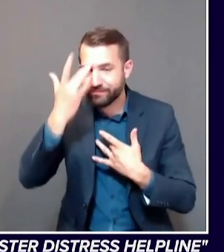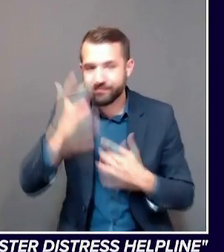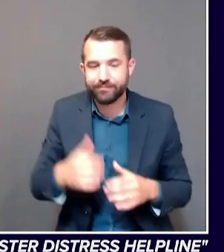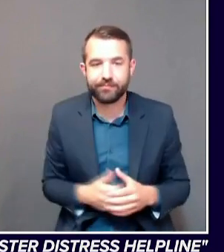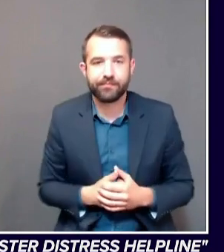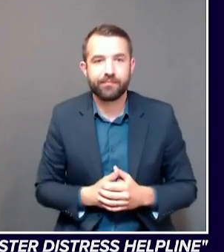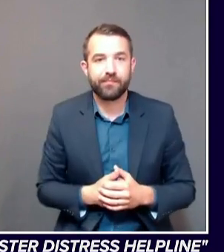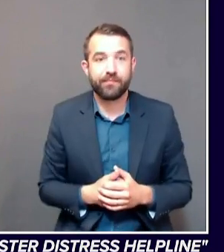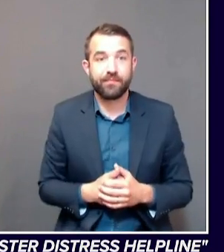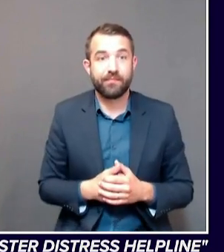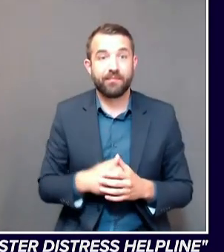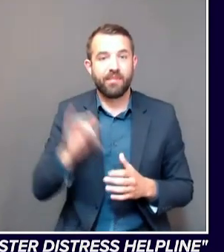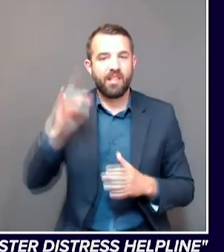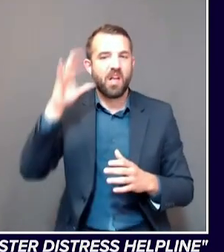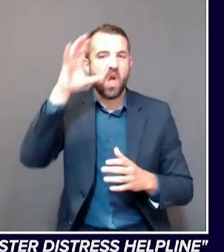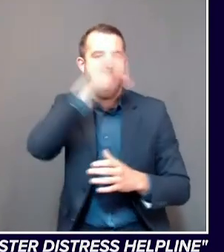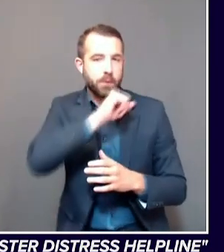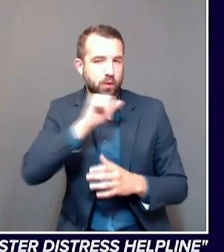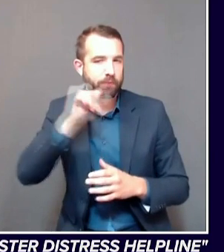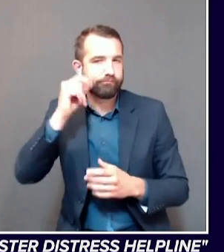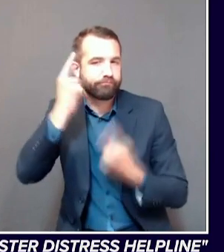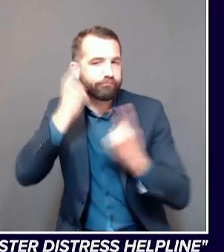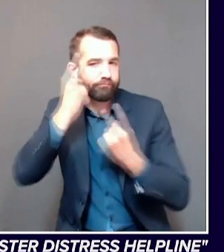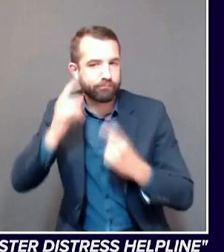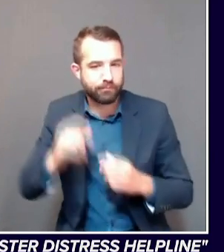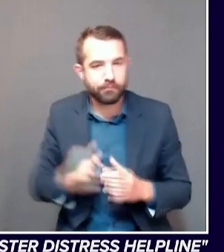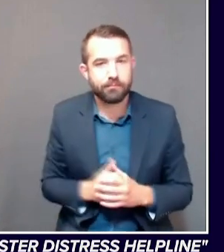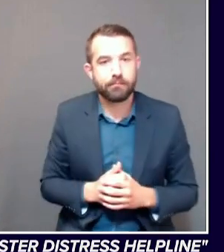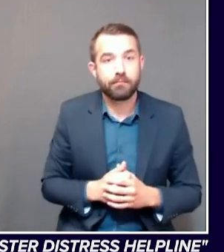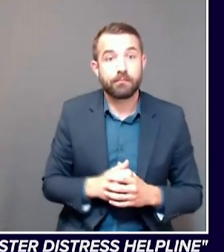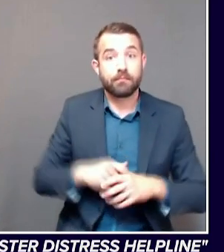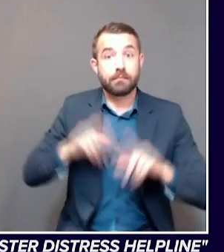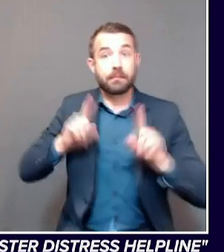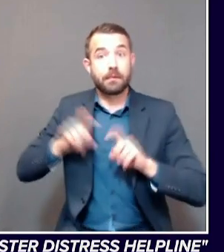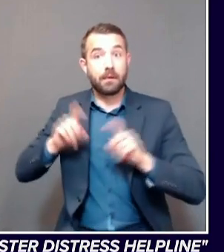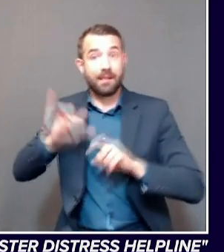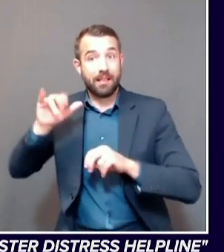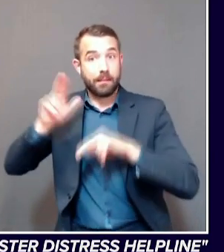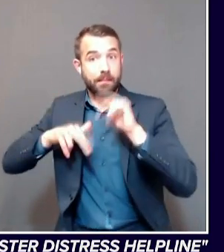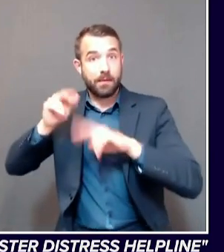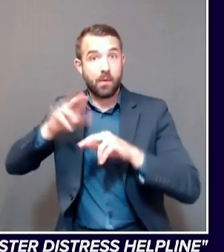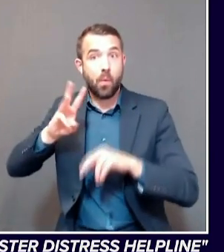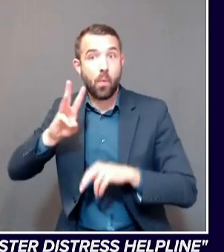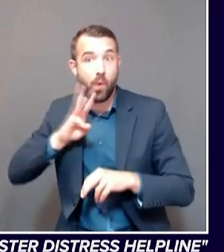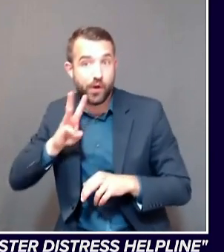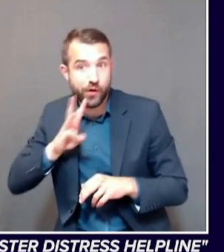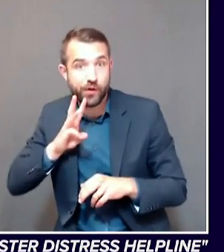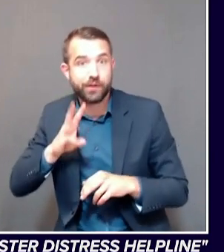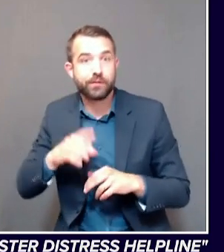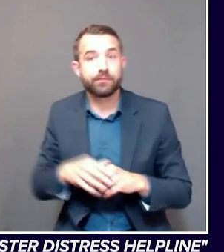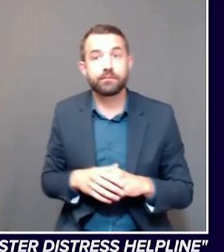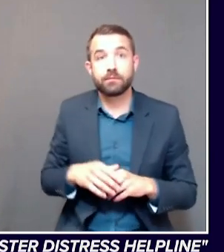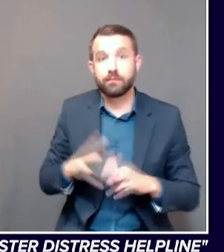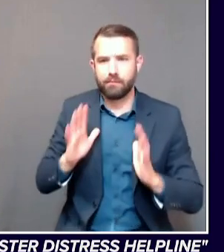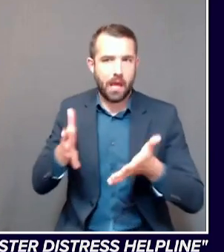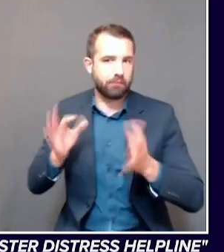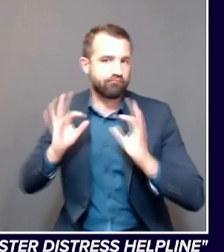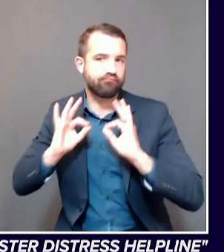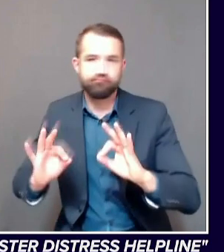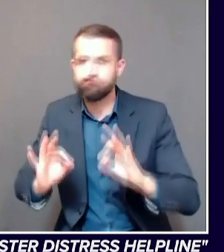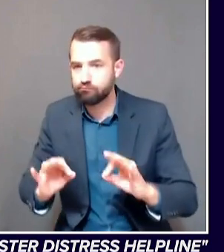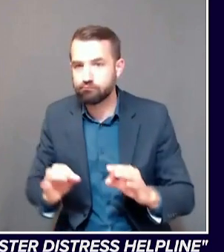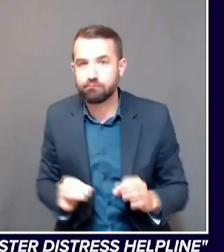at. We've also tested the water in the building as well as the HVAC systems, neither of which showed anything of